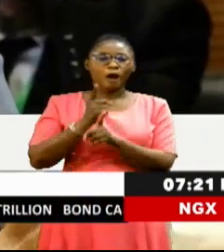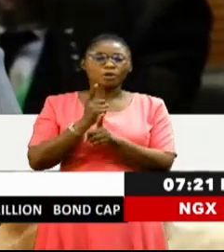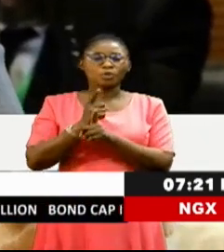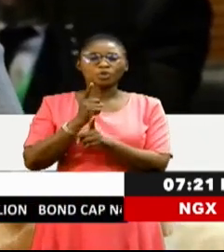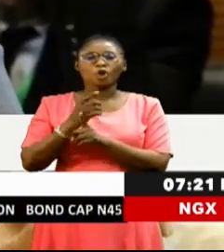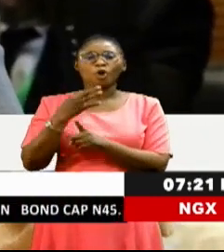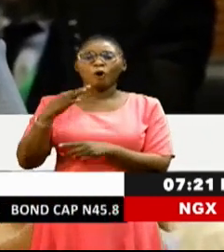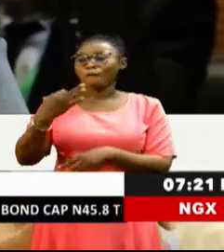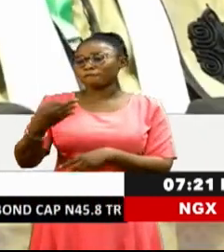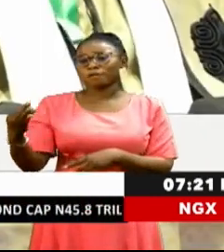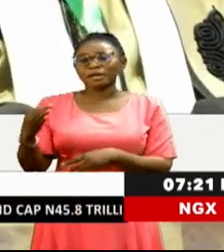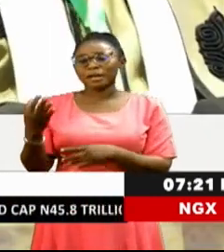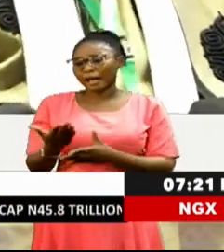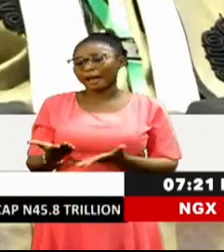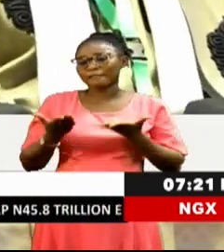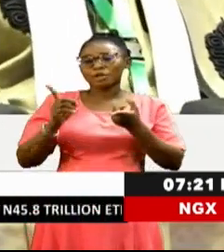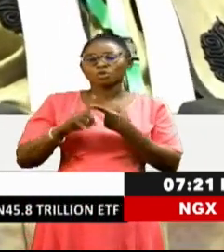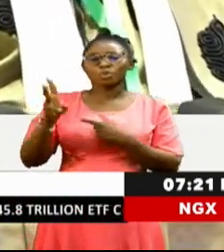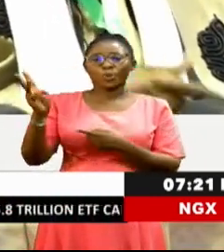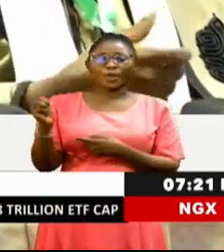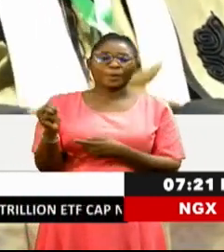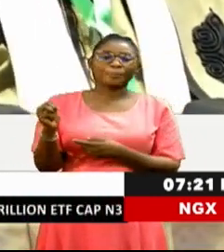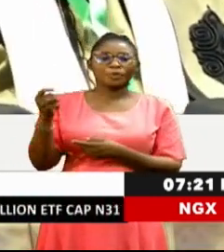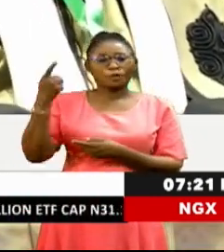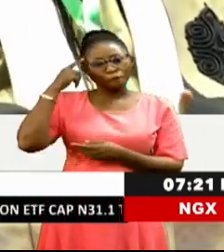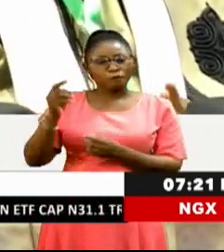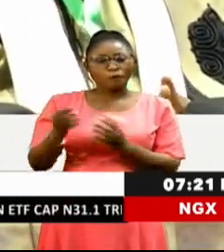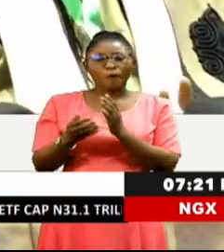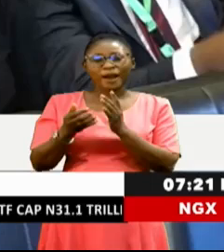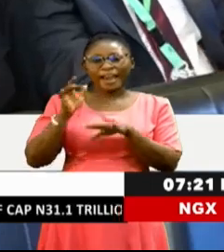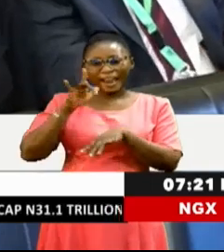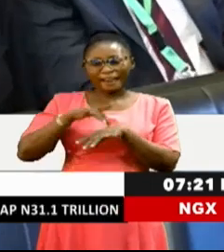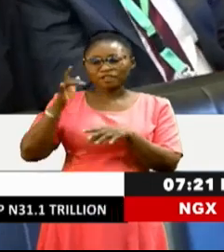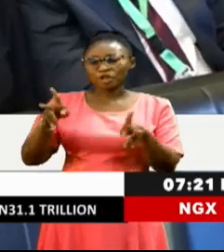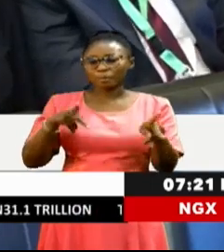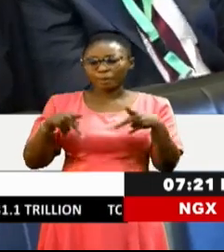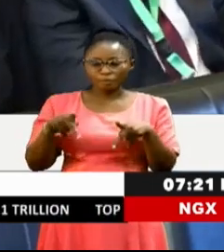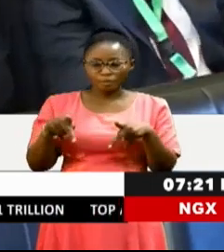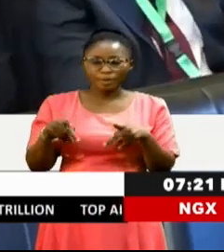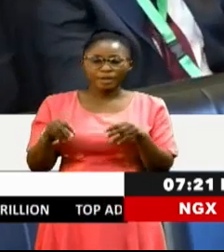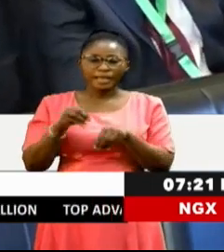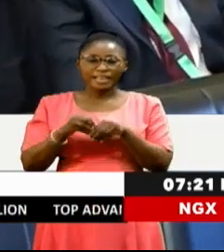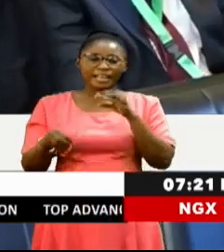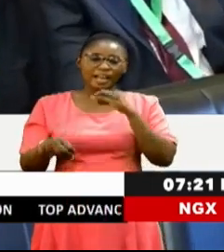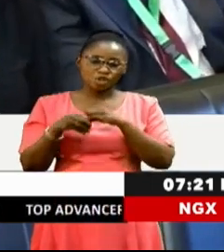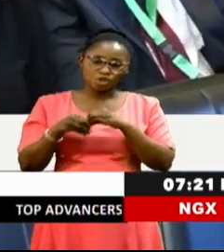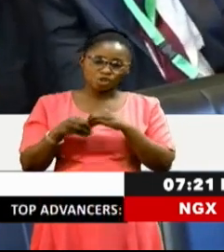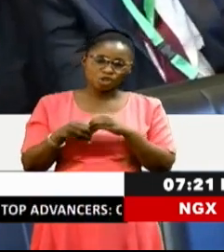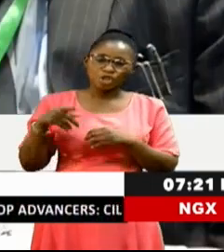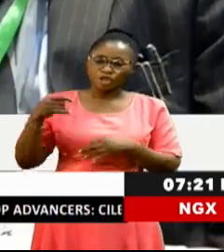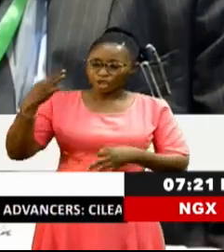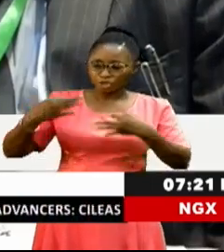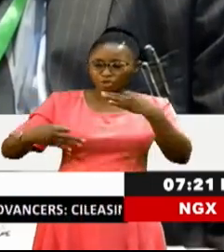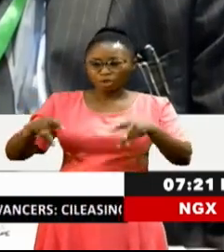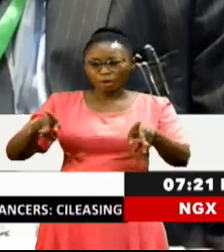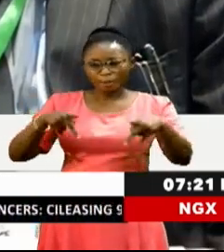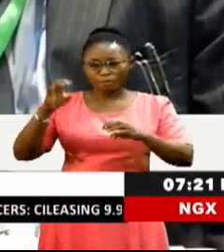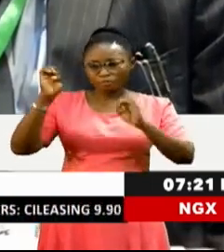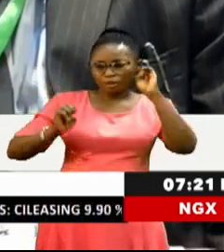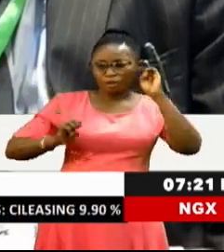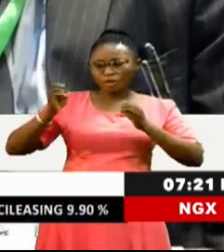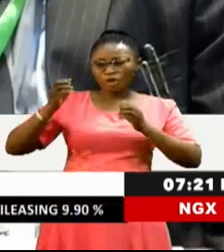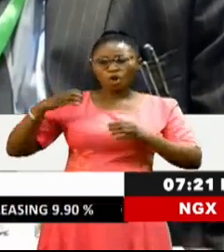of the facilities available to judicial officers for efficient performance. In addition, the Judicial Performance